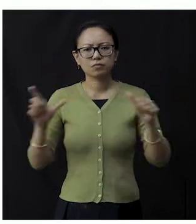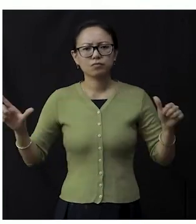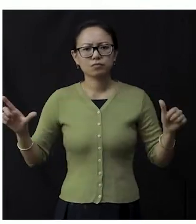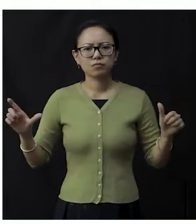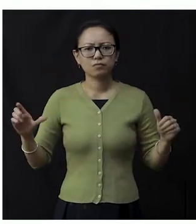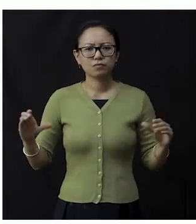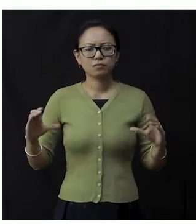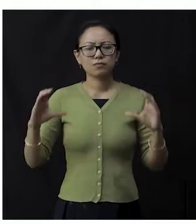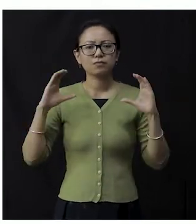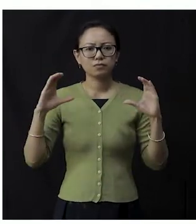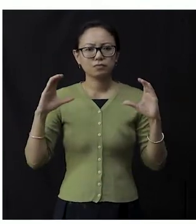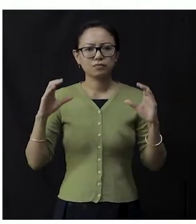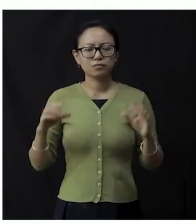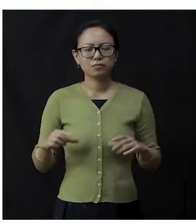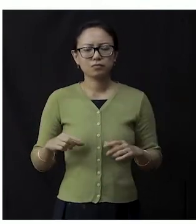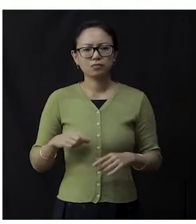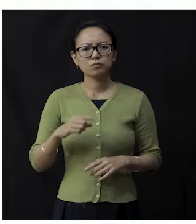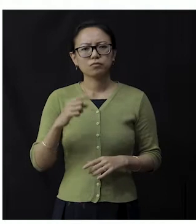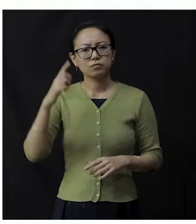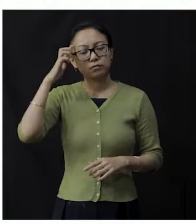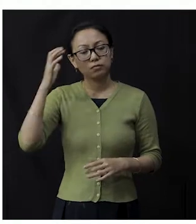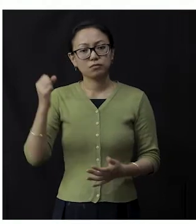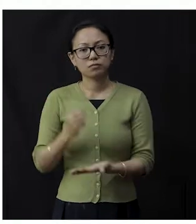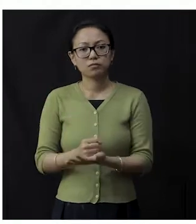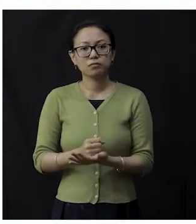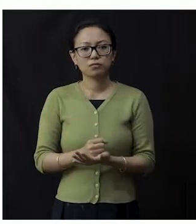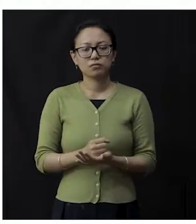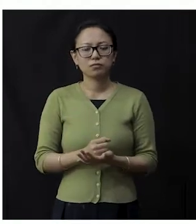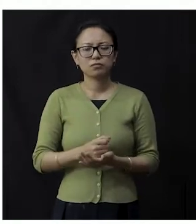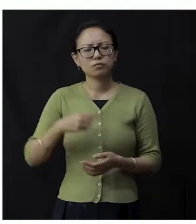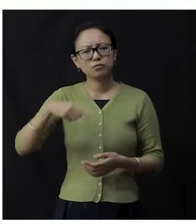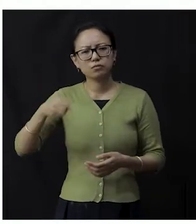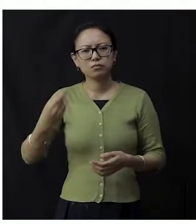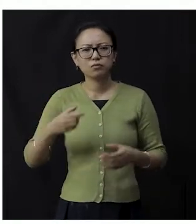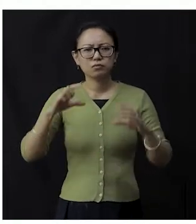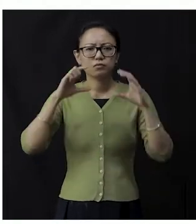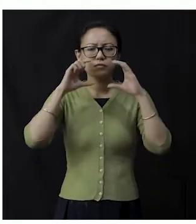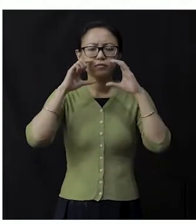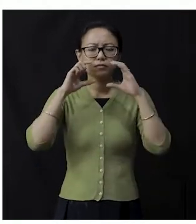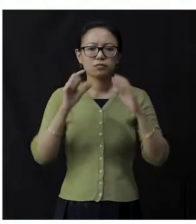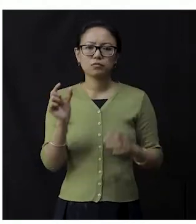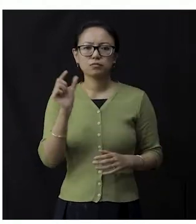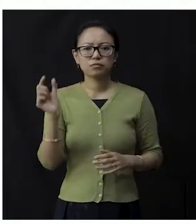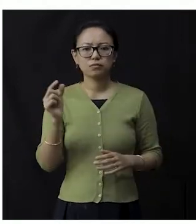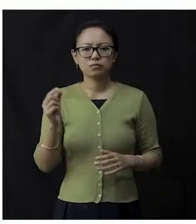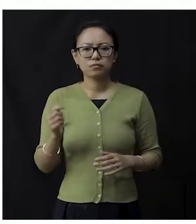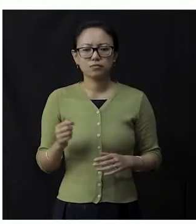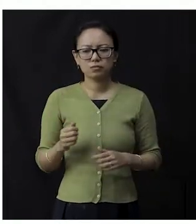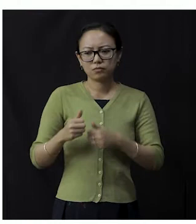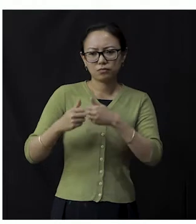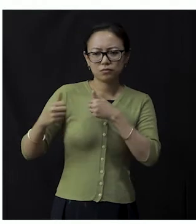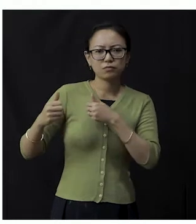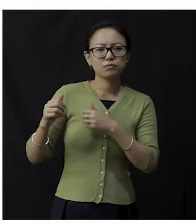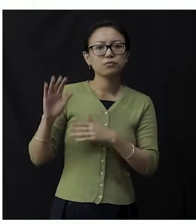Remember always to mask up, to wash your hands, and to maintain your distance. So, if